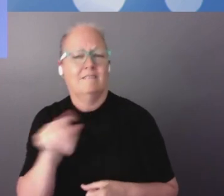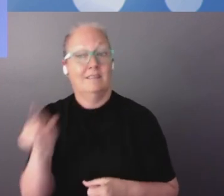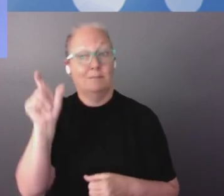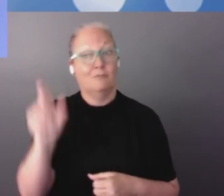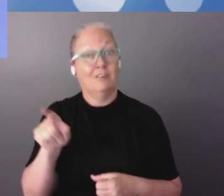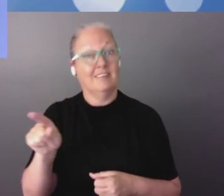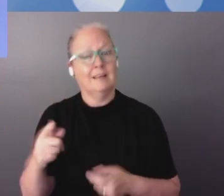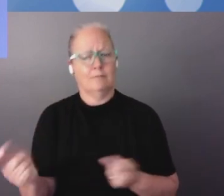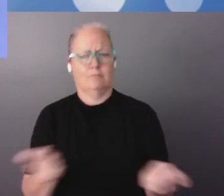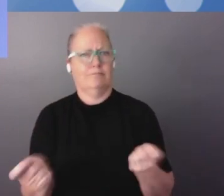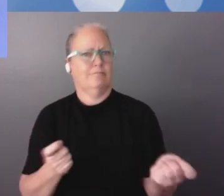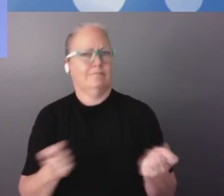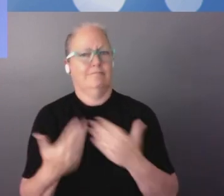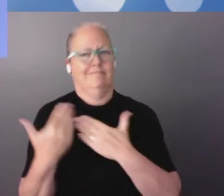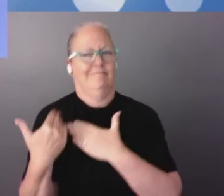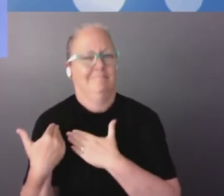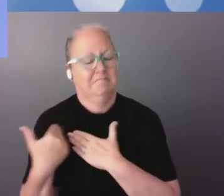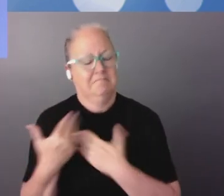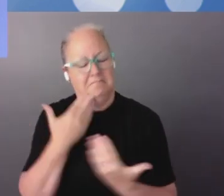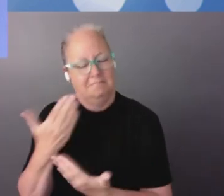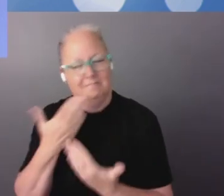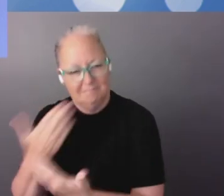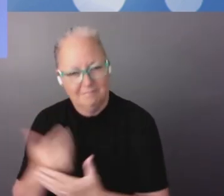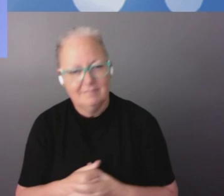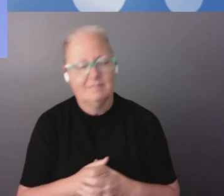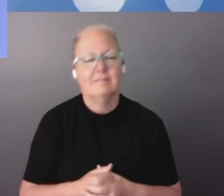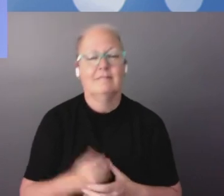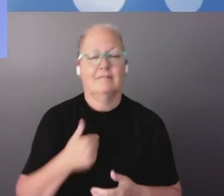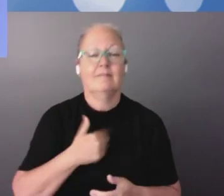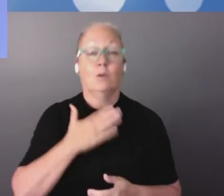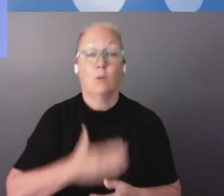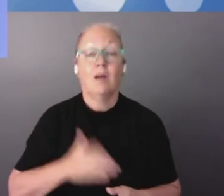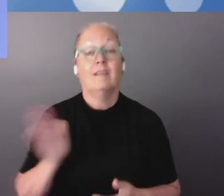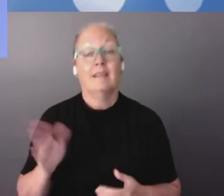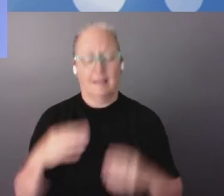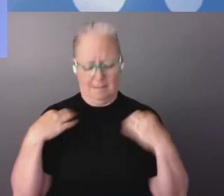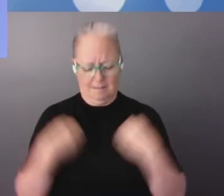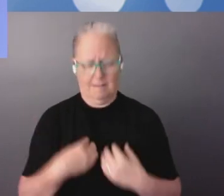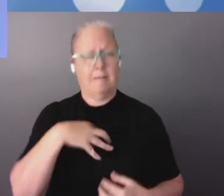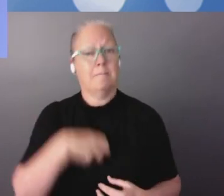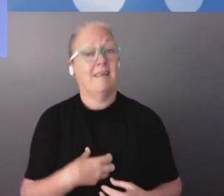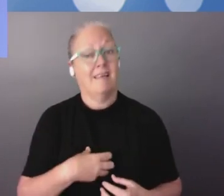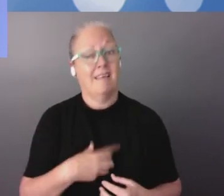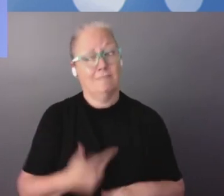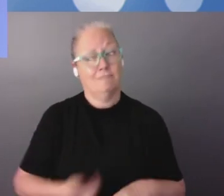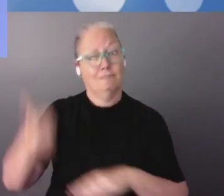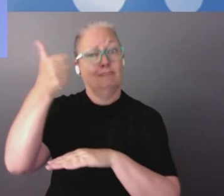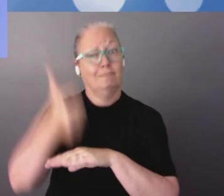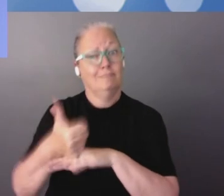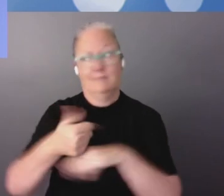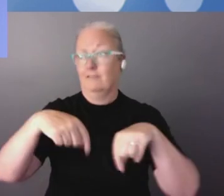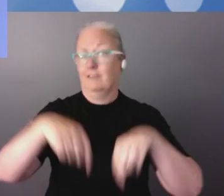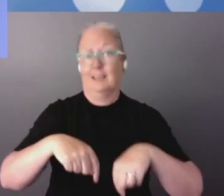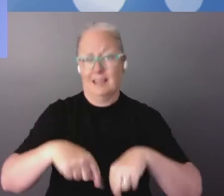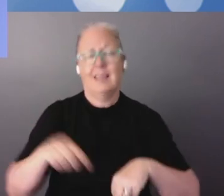are in Katowice, let's give the floor to the mayor of the city, Mr. Marcin Krupa, who will deliver his opening remarks. You